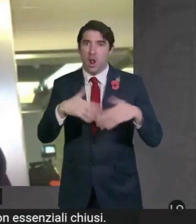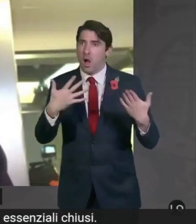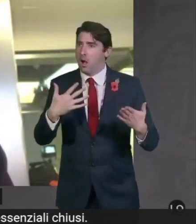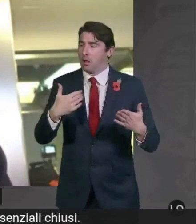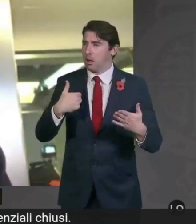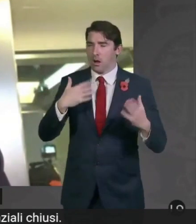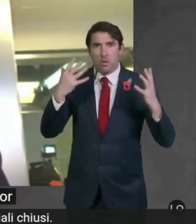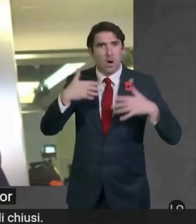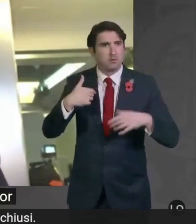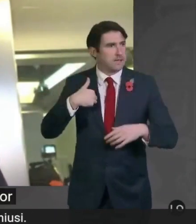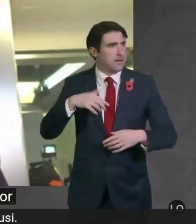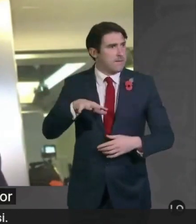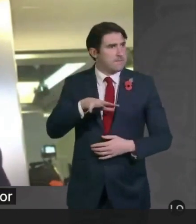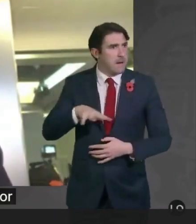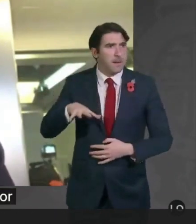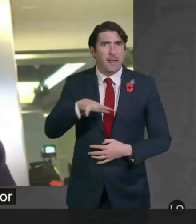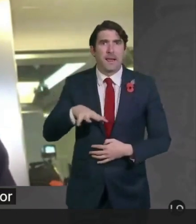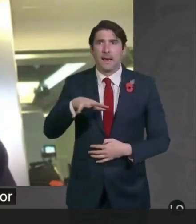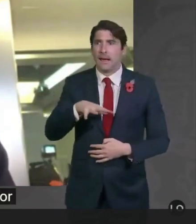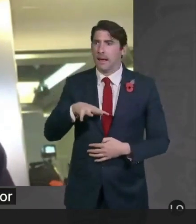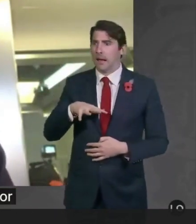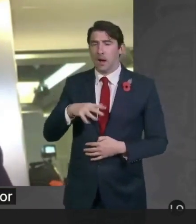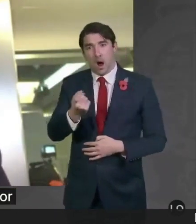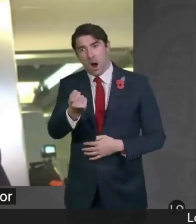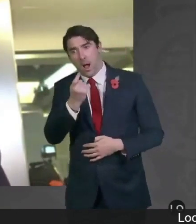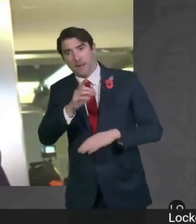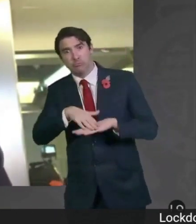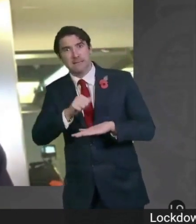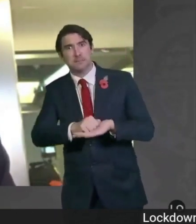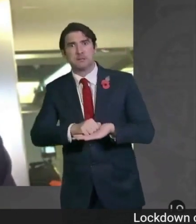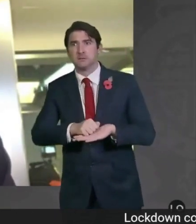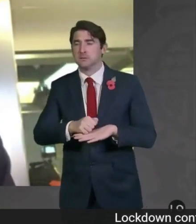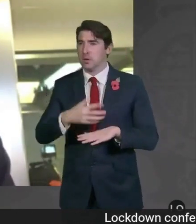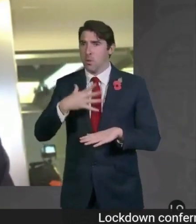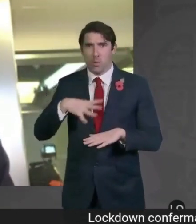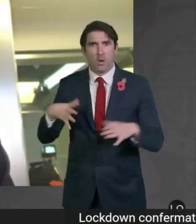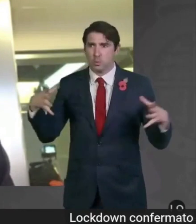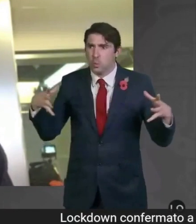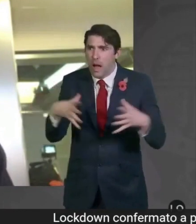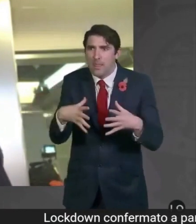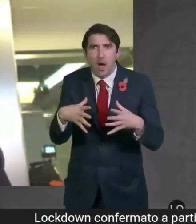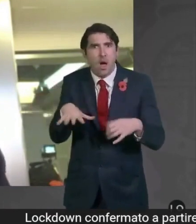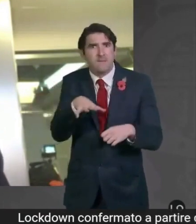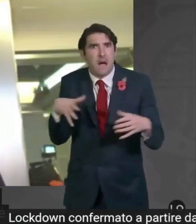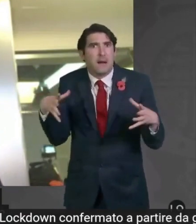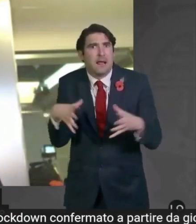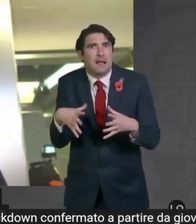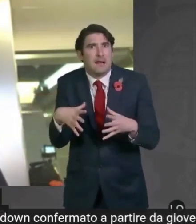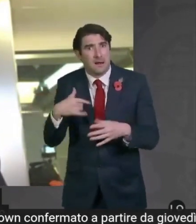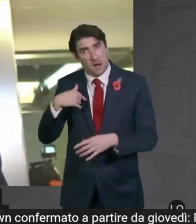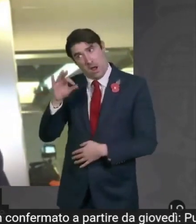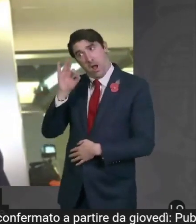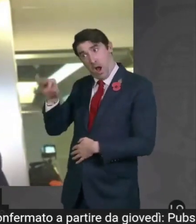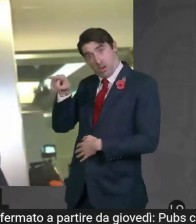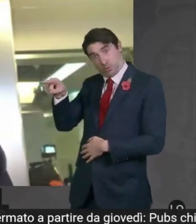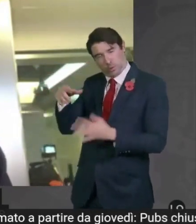particularly going into Christmas. Realistically, is it now too little too late to get us to a